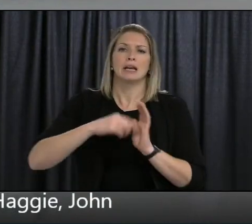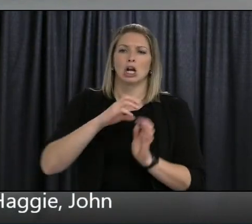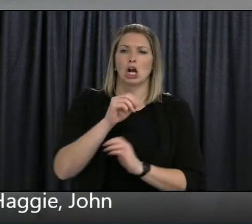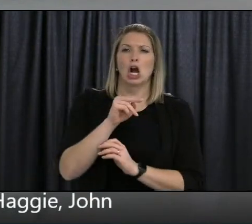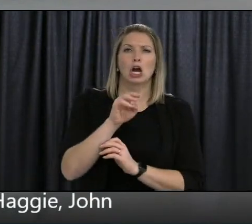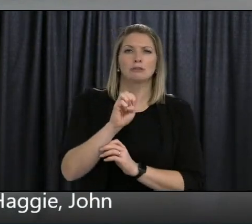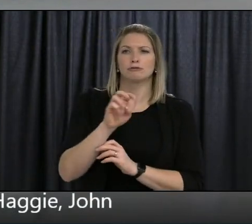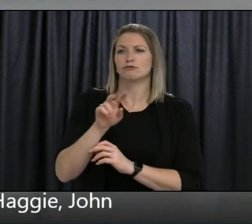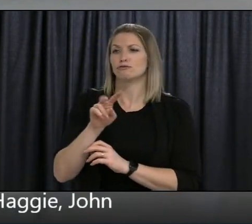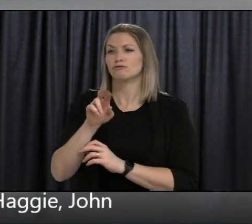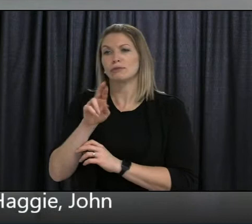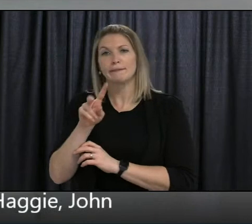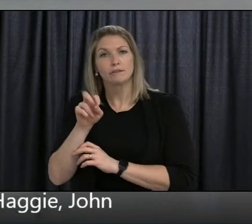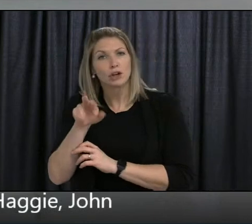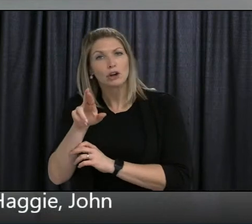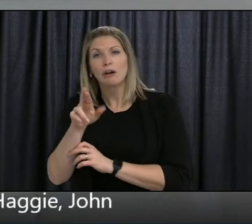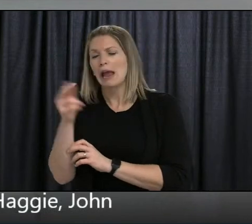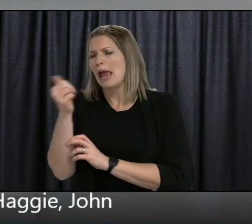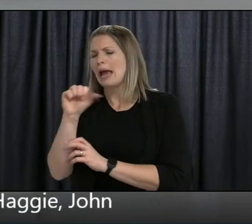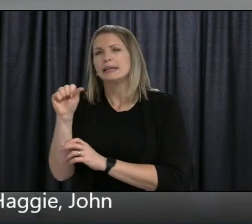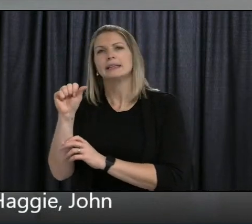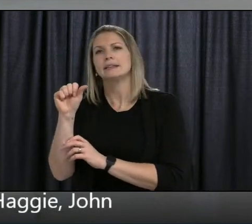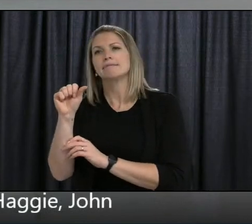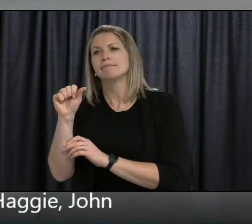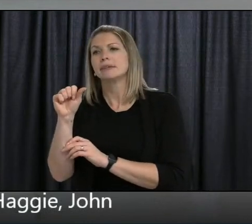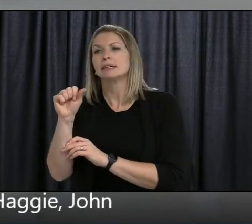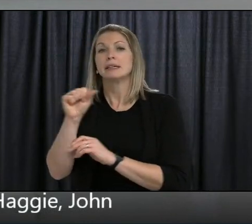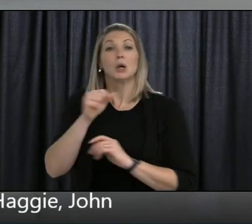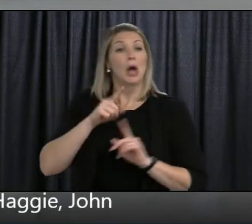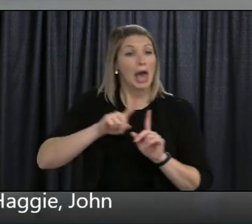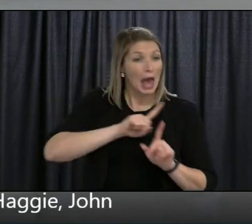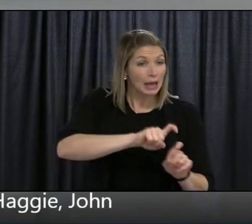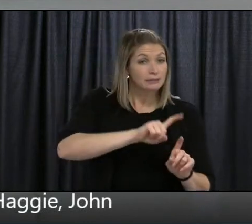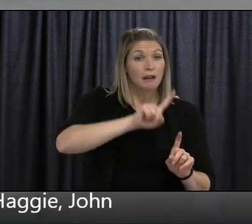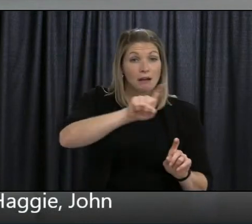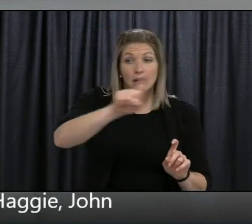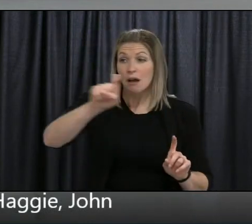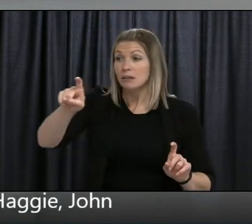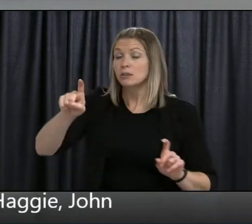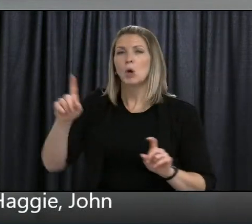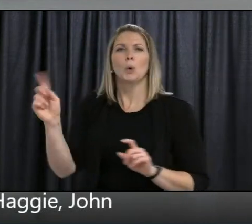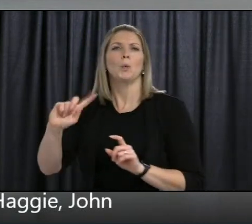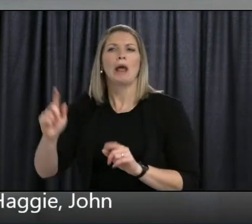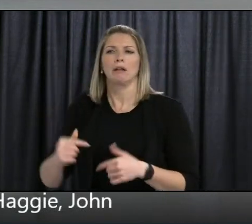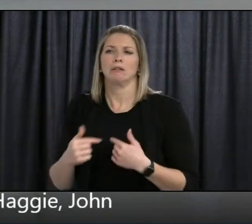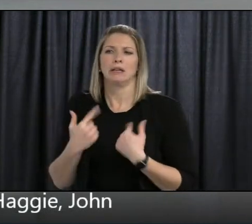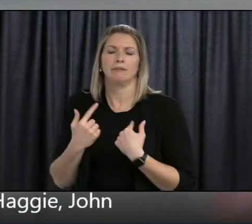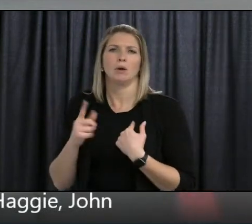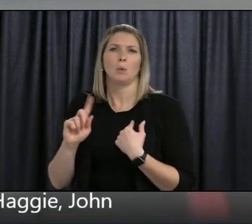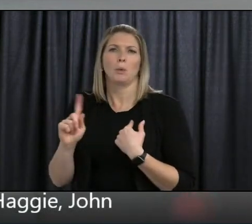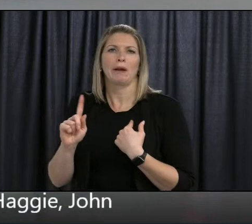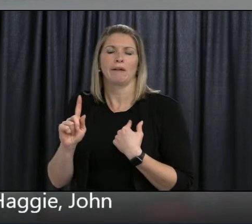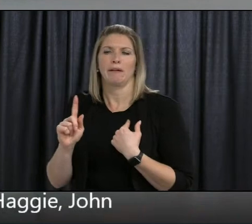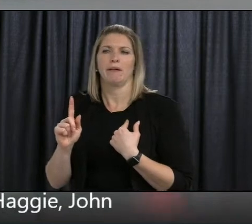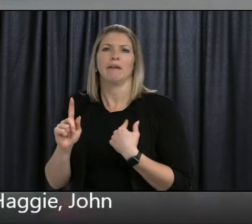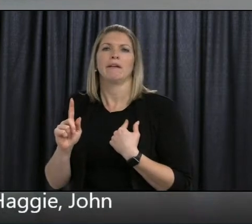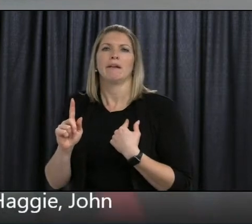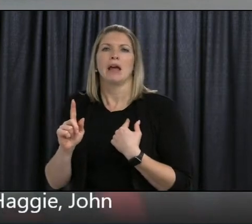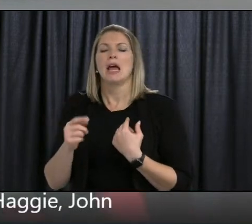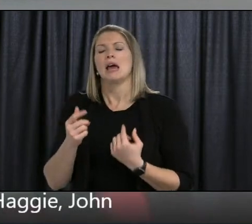to identify their members, and that will be part of our discussions, both